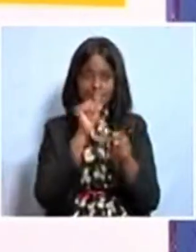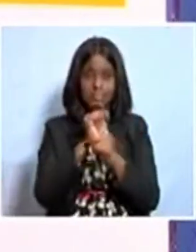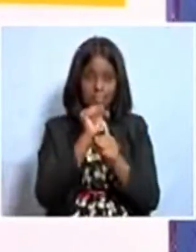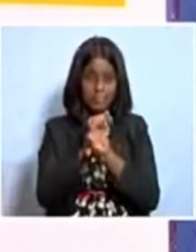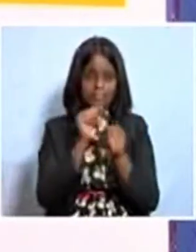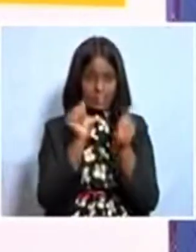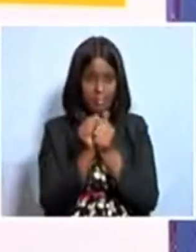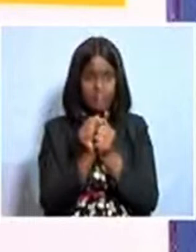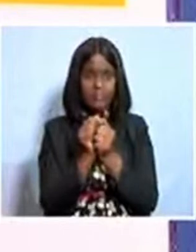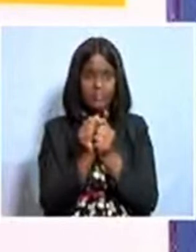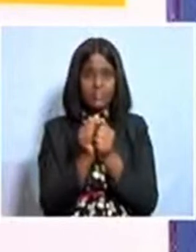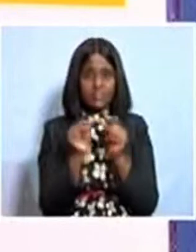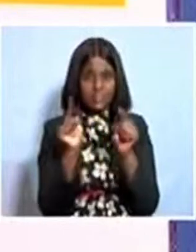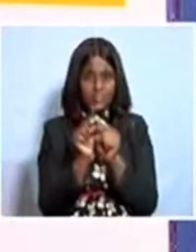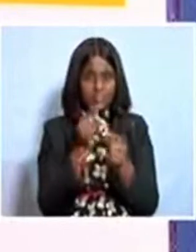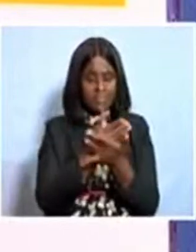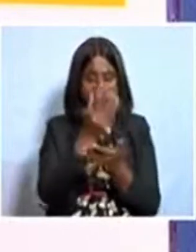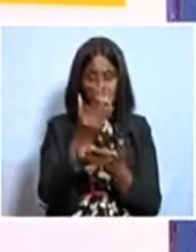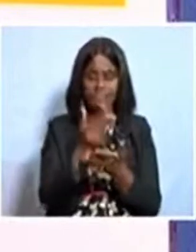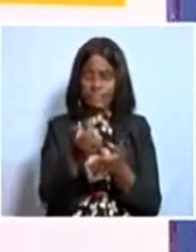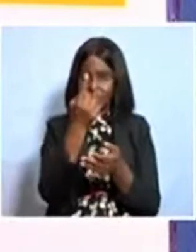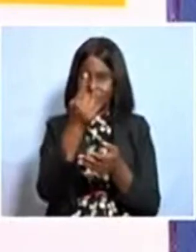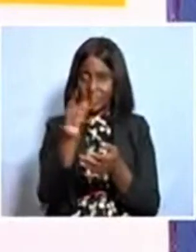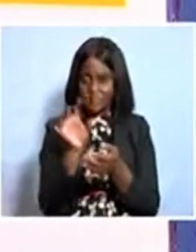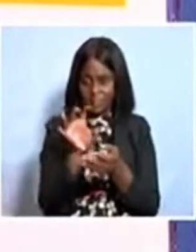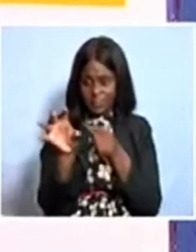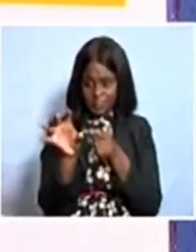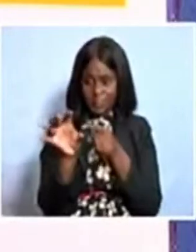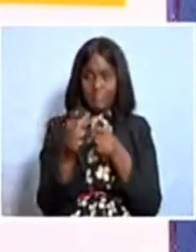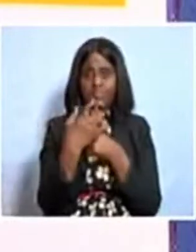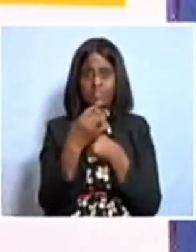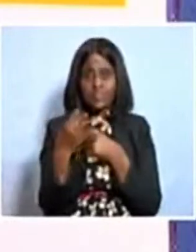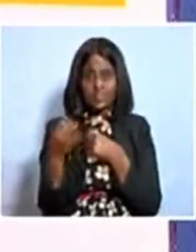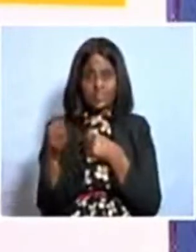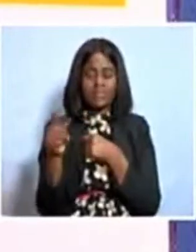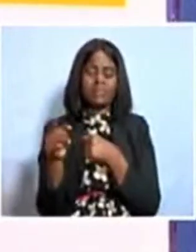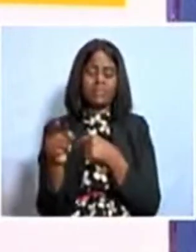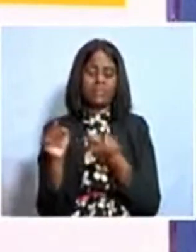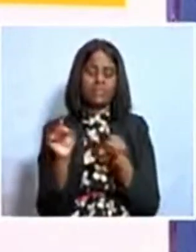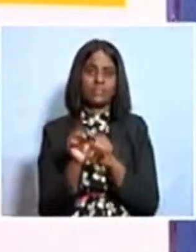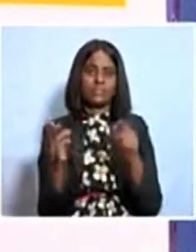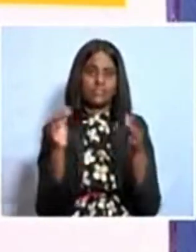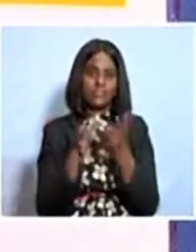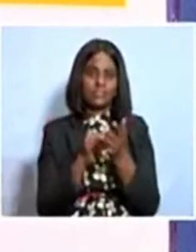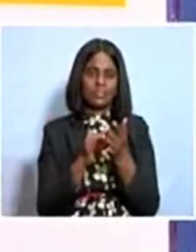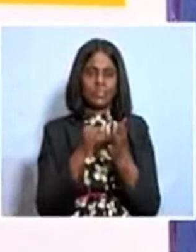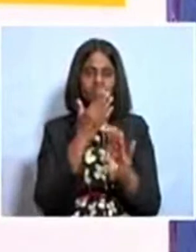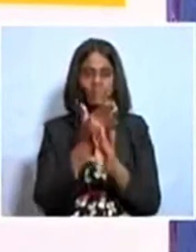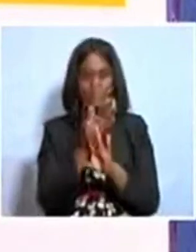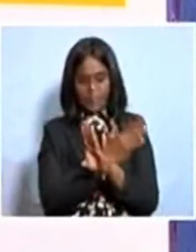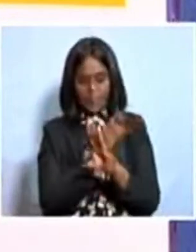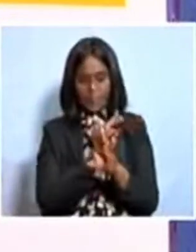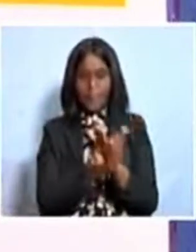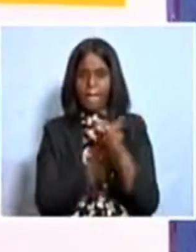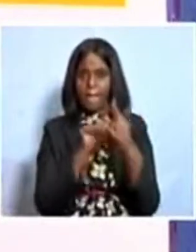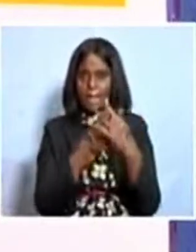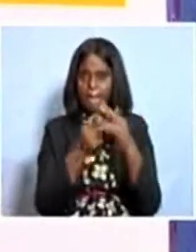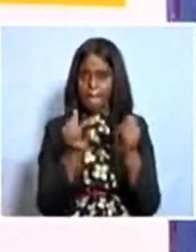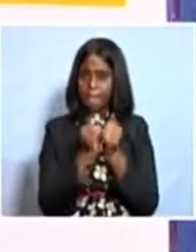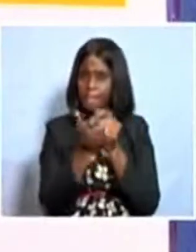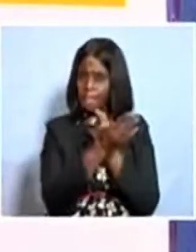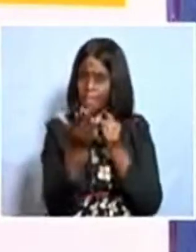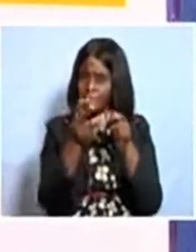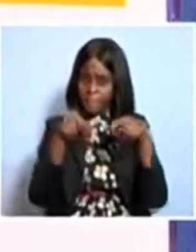to buy one set of road equipment. And before we embark on this